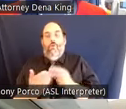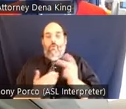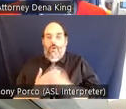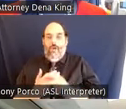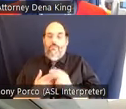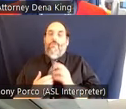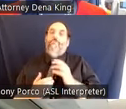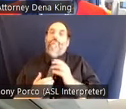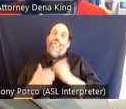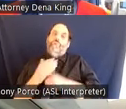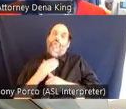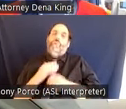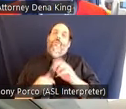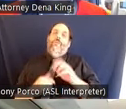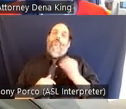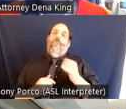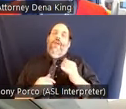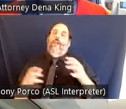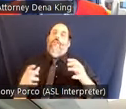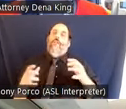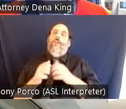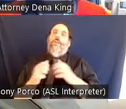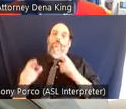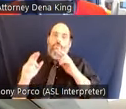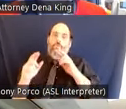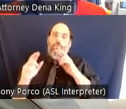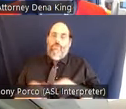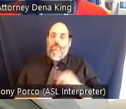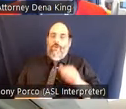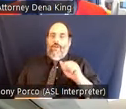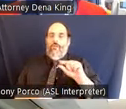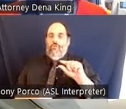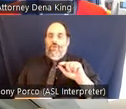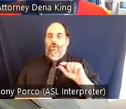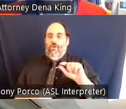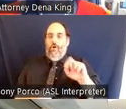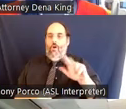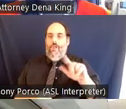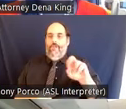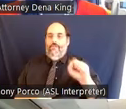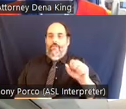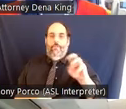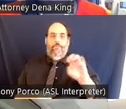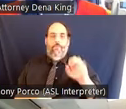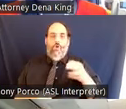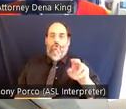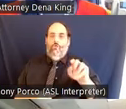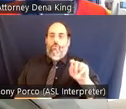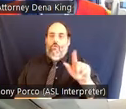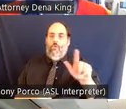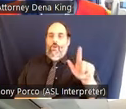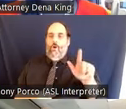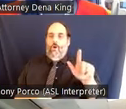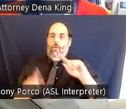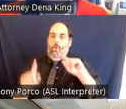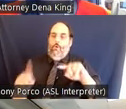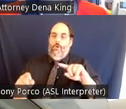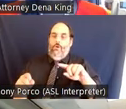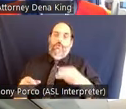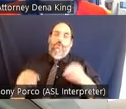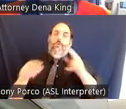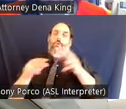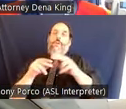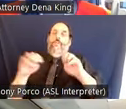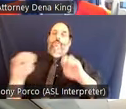of Justice's consolidated response to Attorney General Garland's March 2021 directive to boost efforts